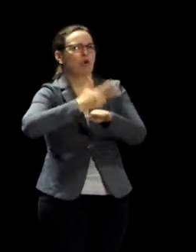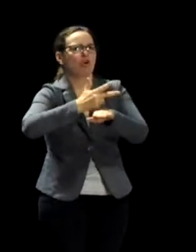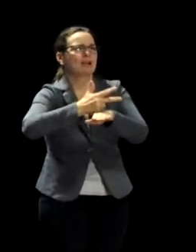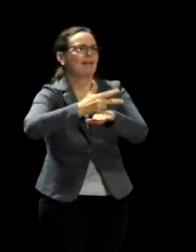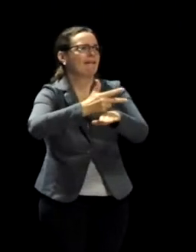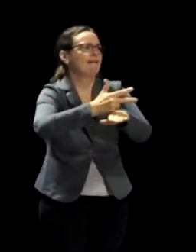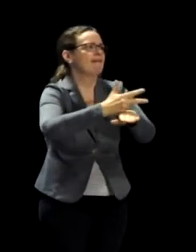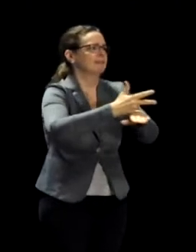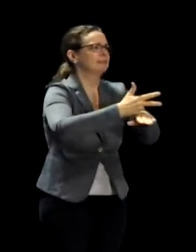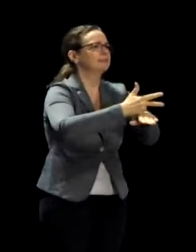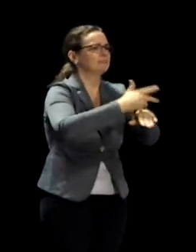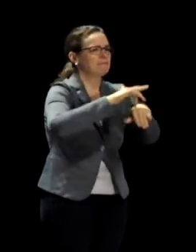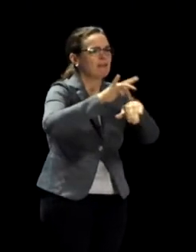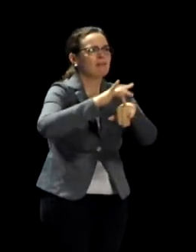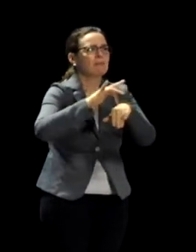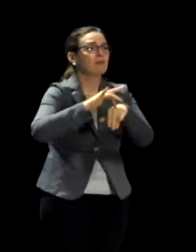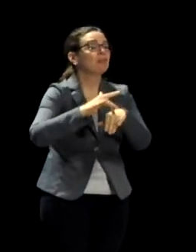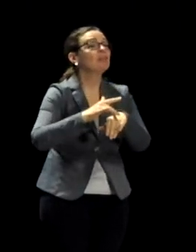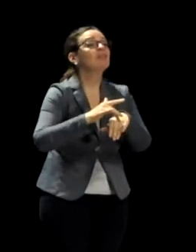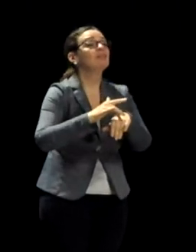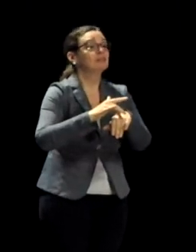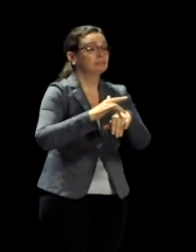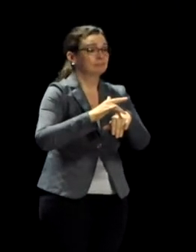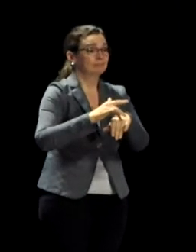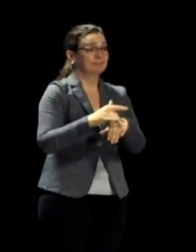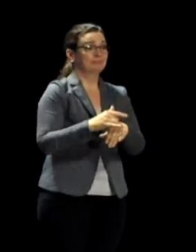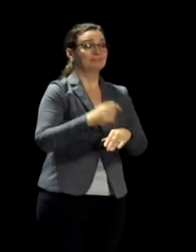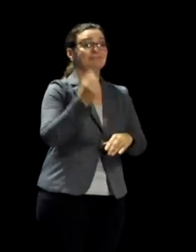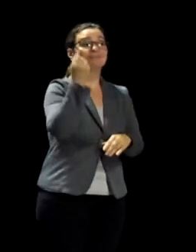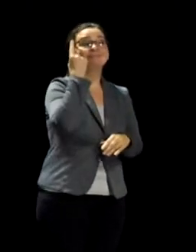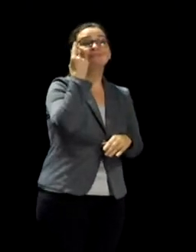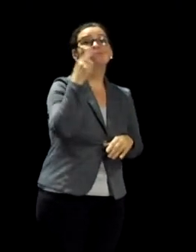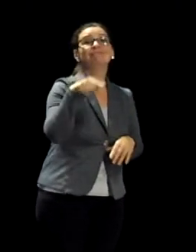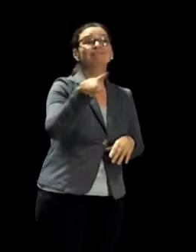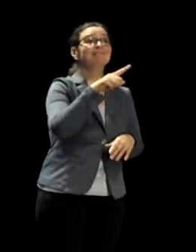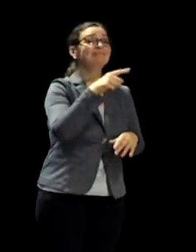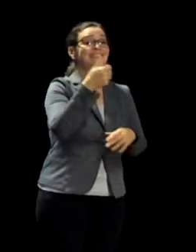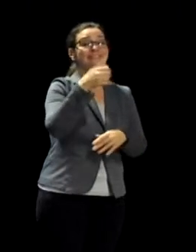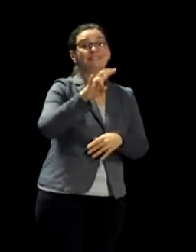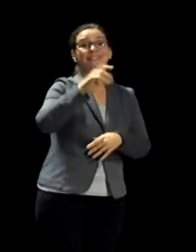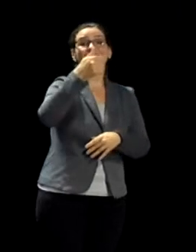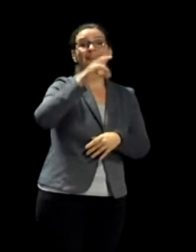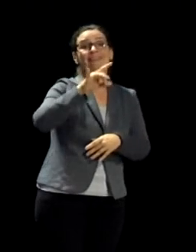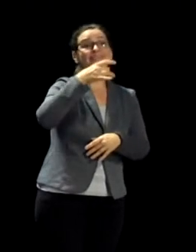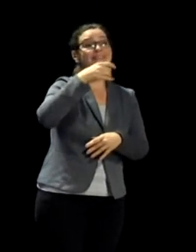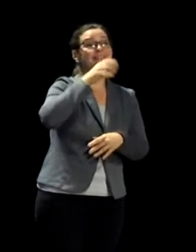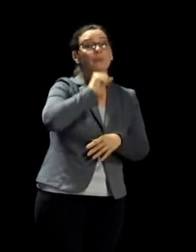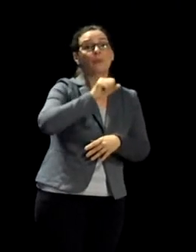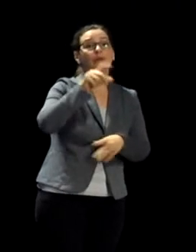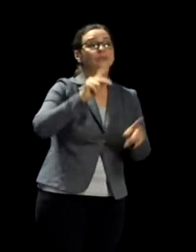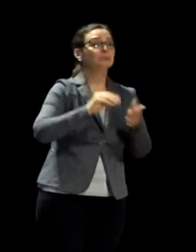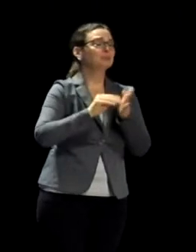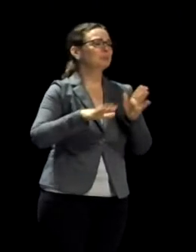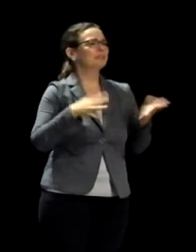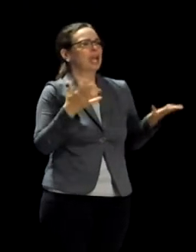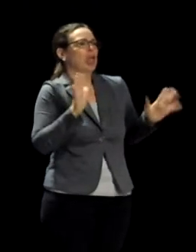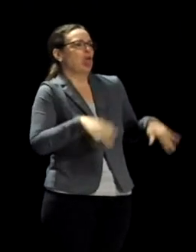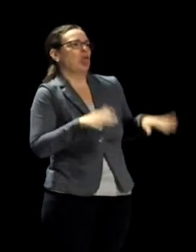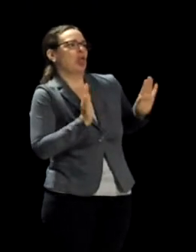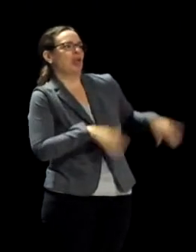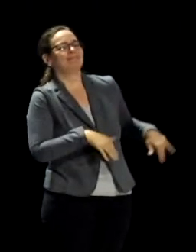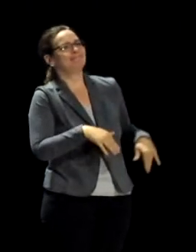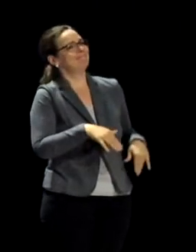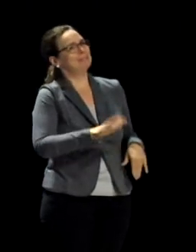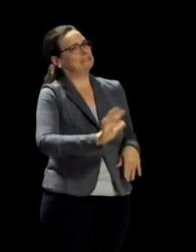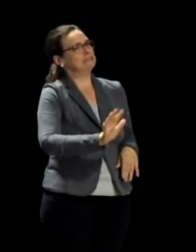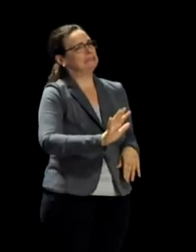people socializing. We get that. We understand it. It makes sense. At the same time, we